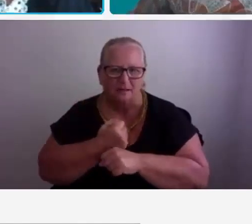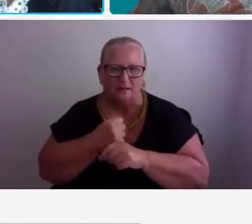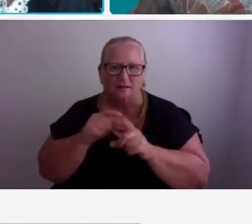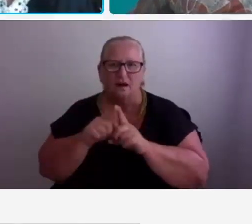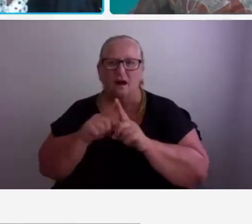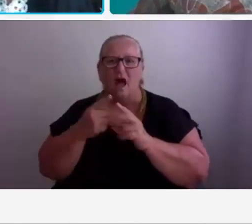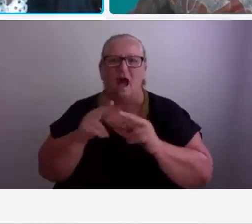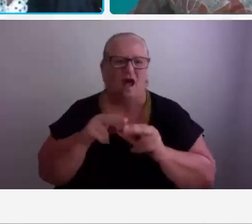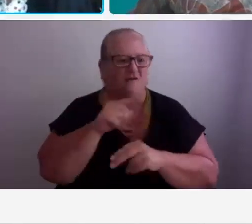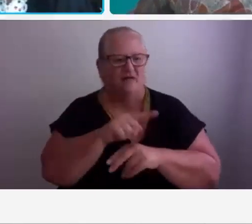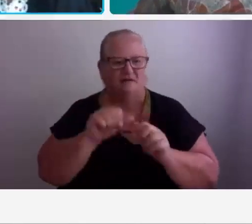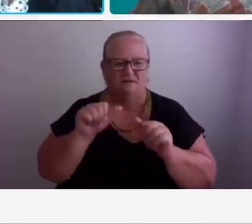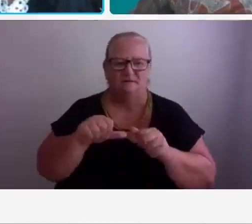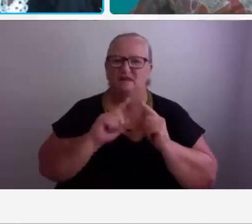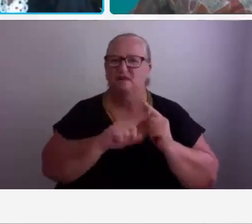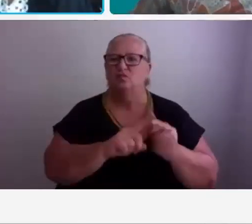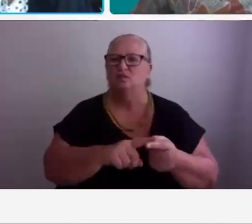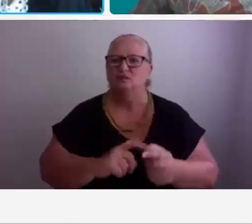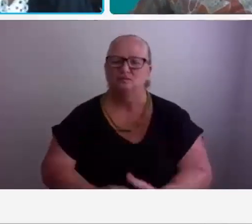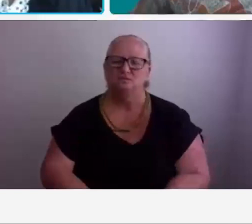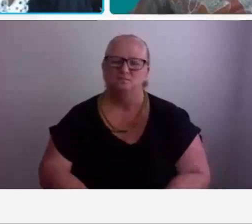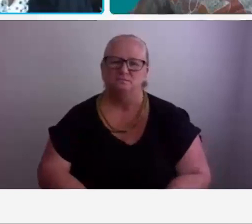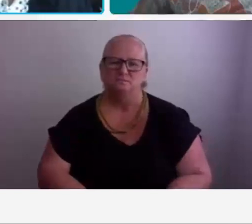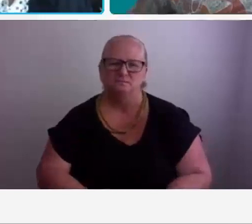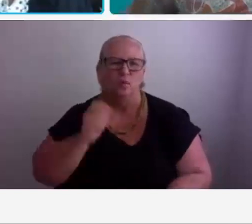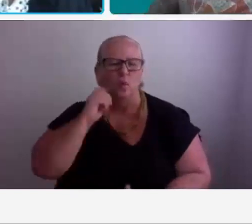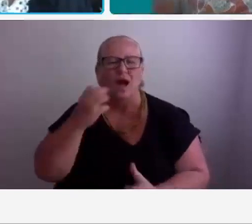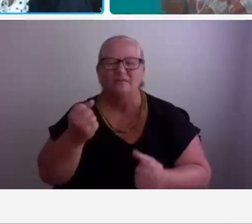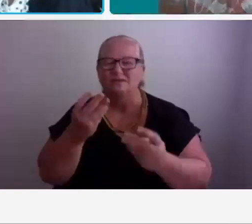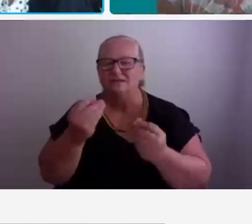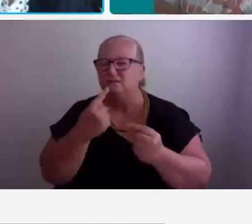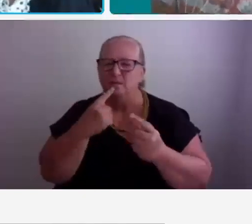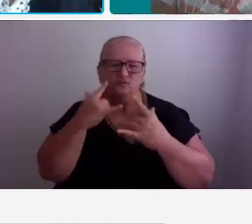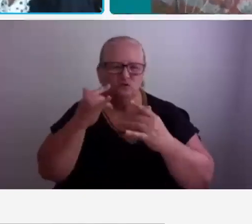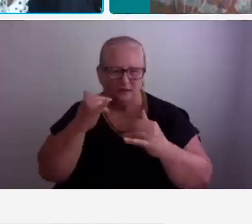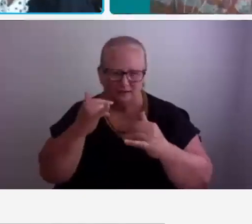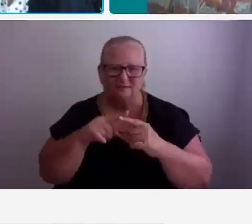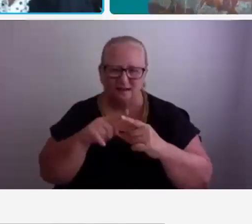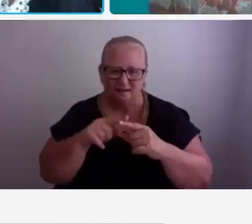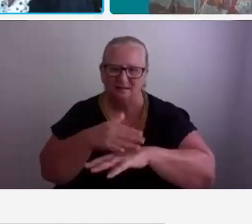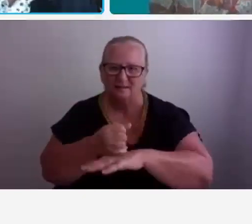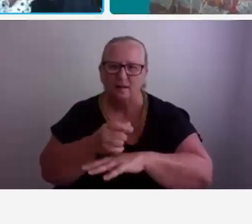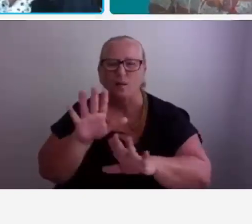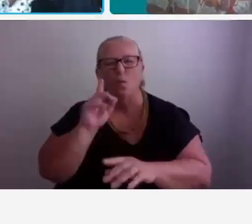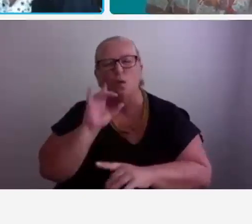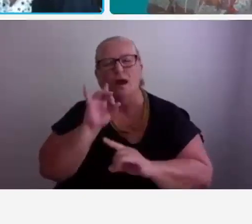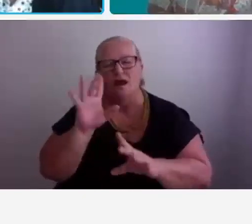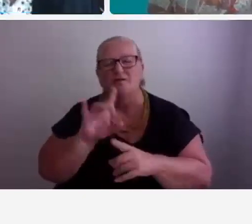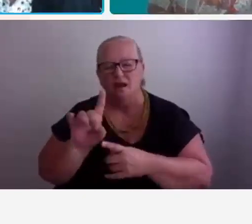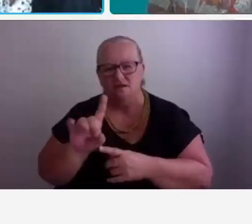had continued. So we will still have some checking processes around that, but we'll just come back and clarify that.